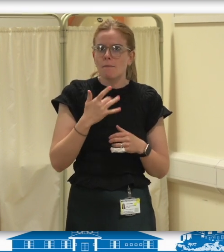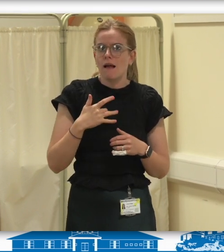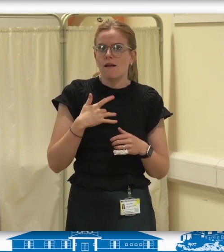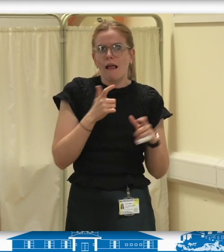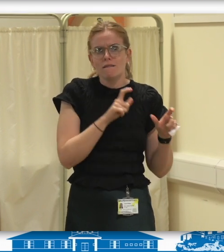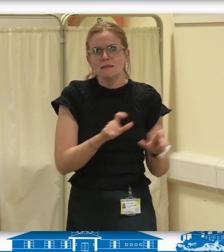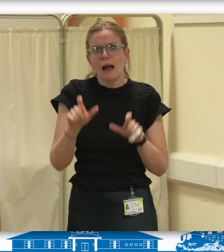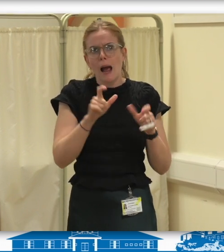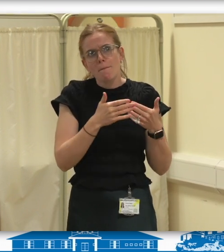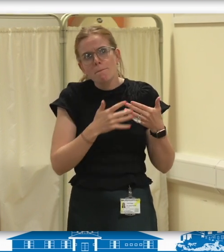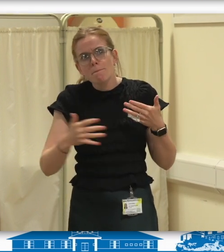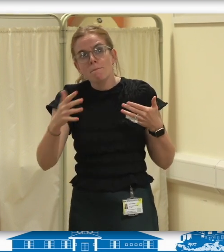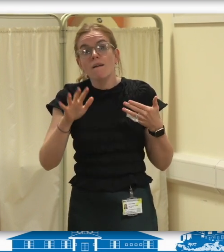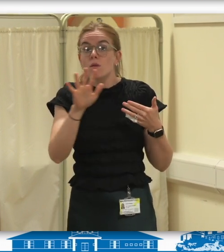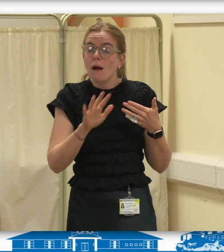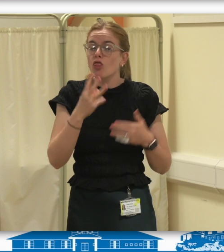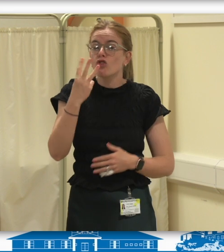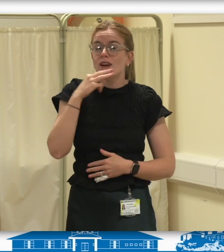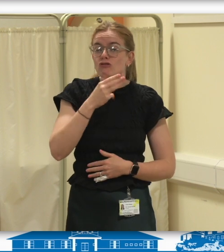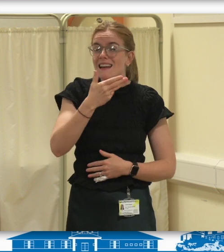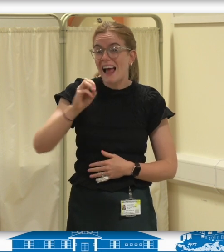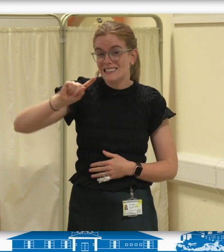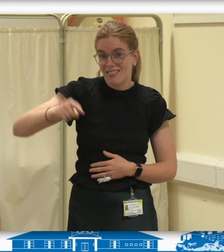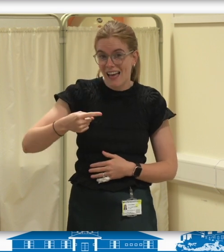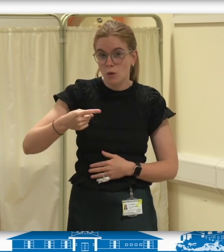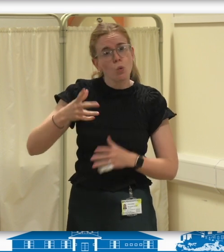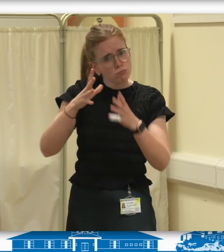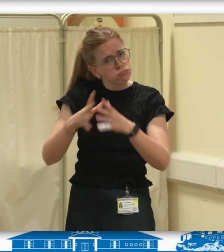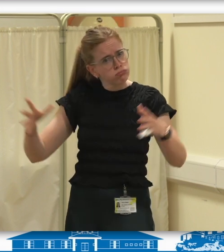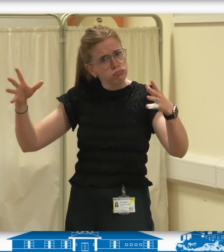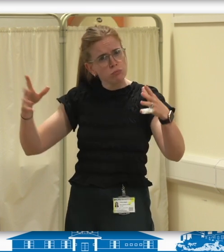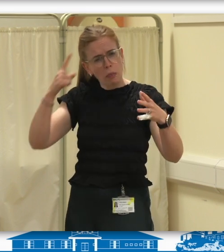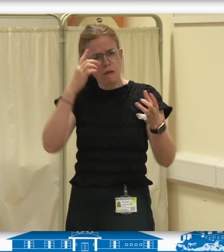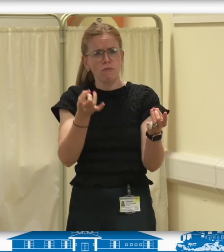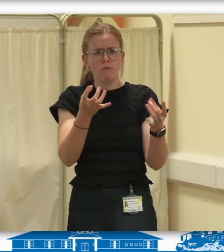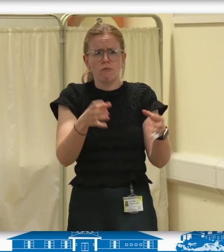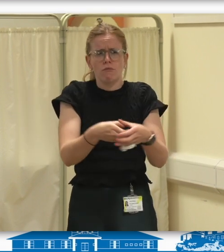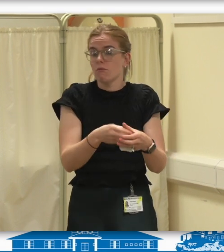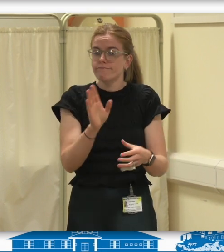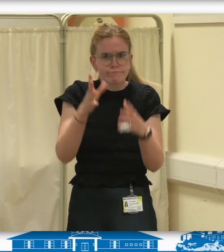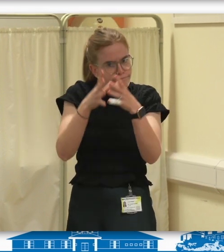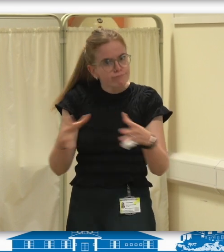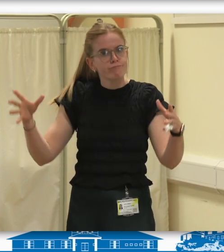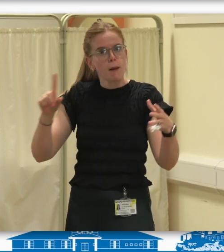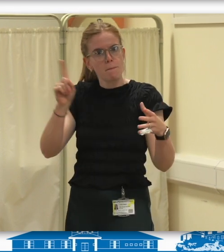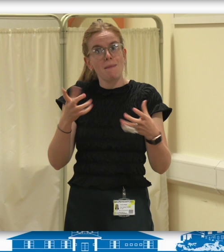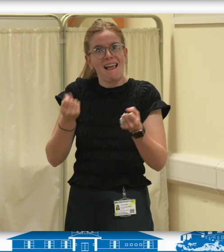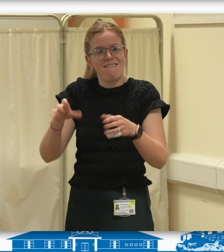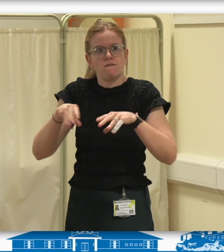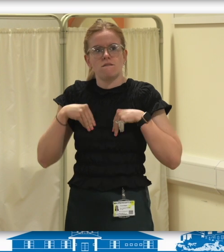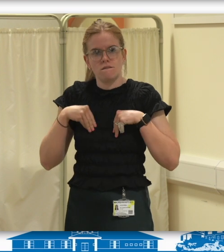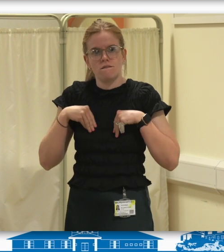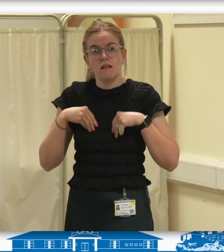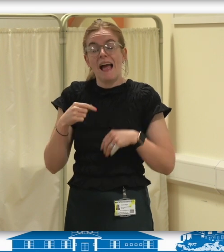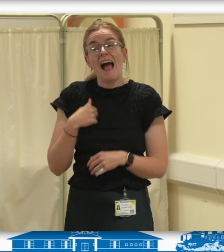around 390,000. So we're not talking small numbers of people. I suspect long COVID is increasing